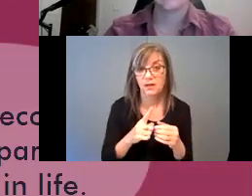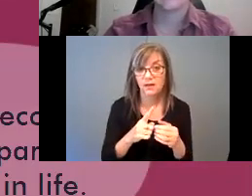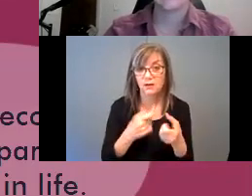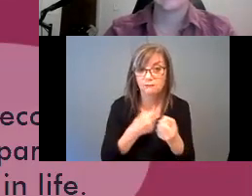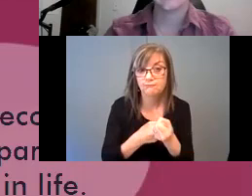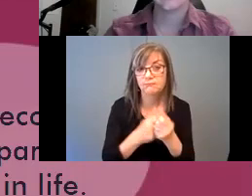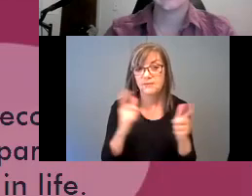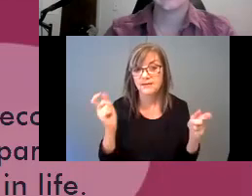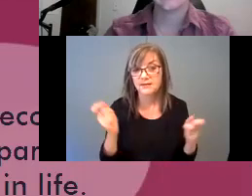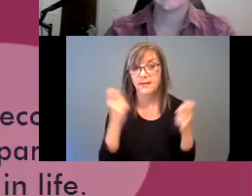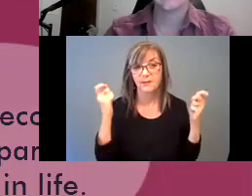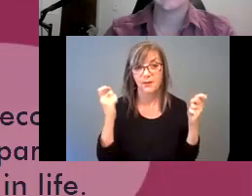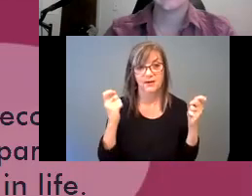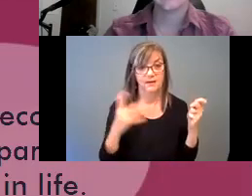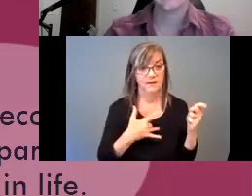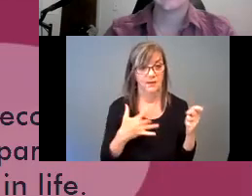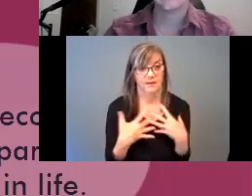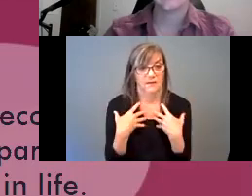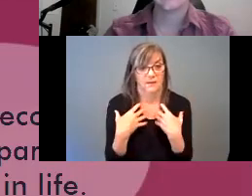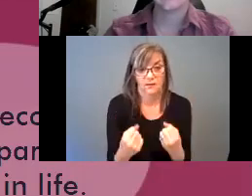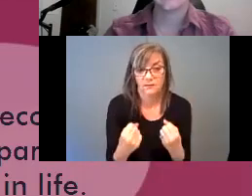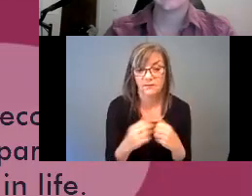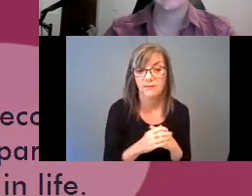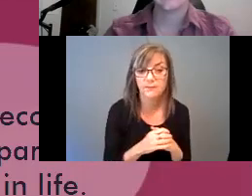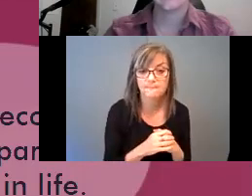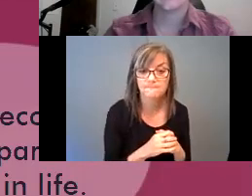hear from them as well too.